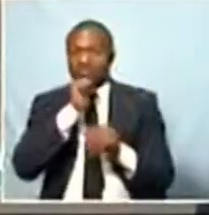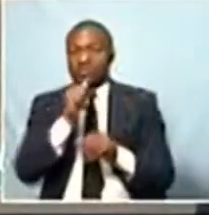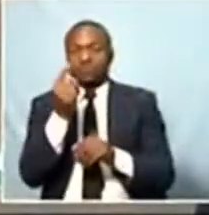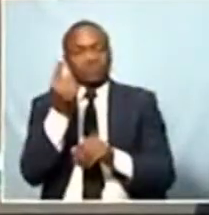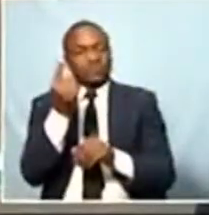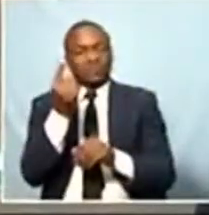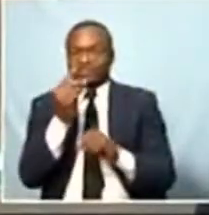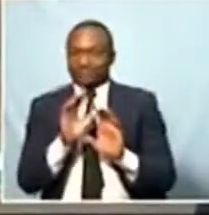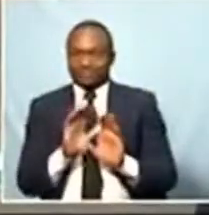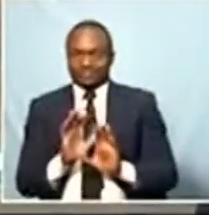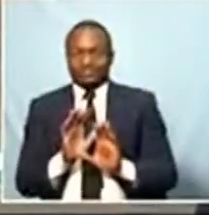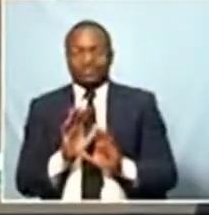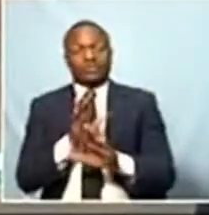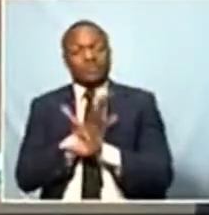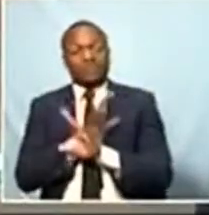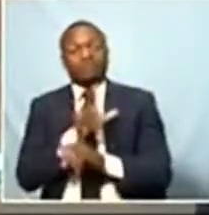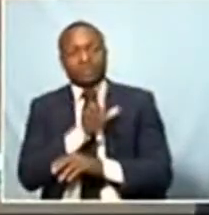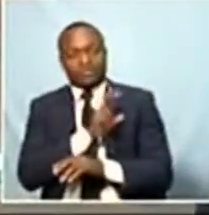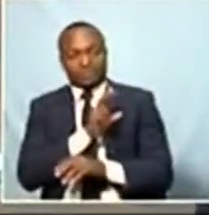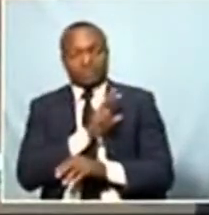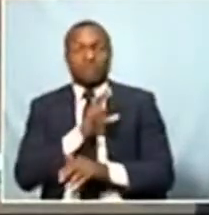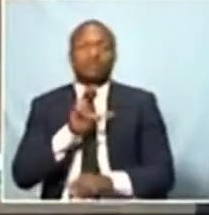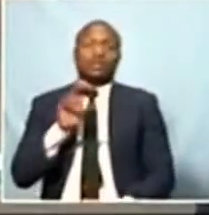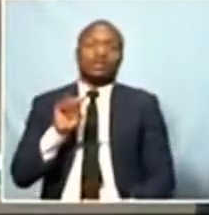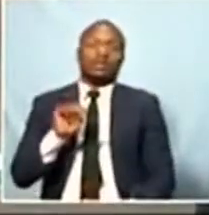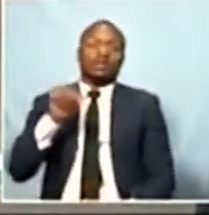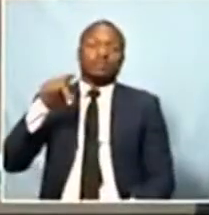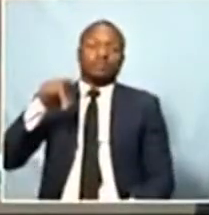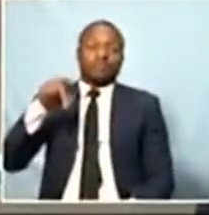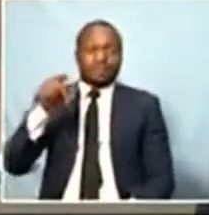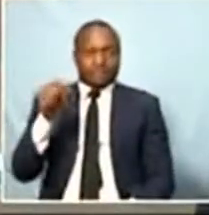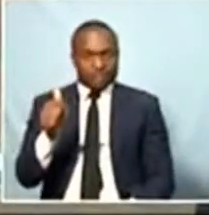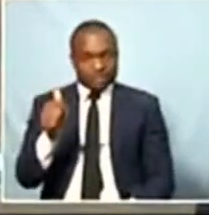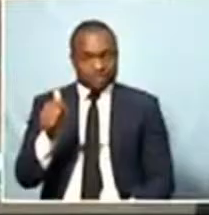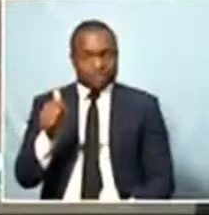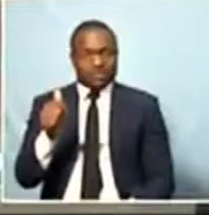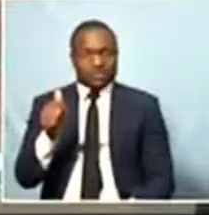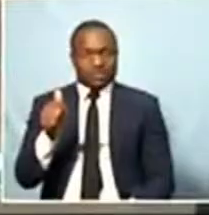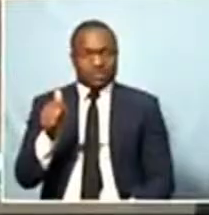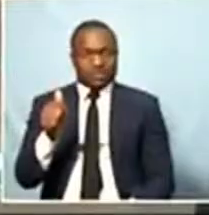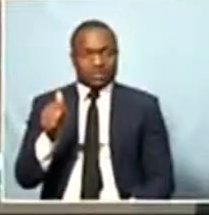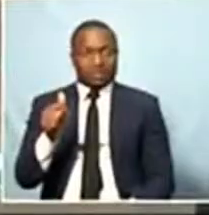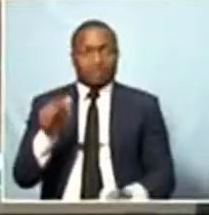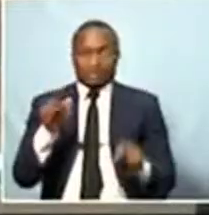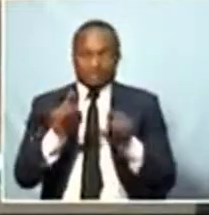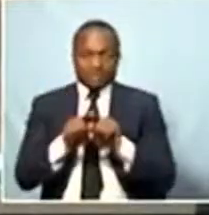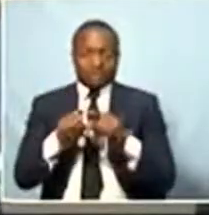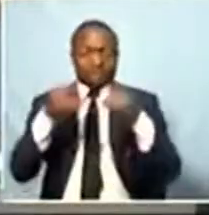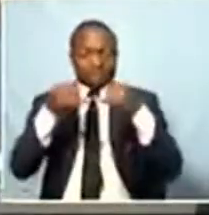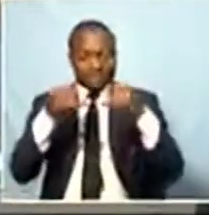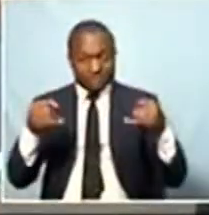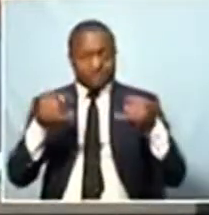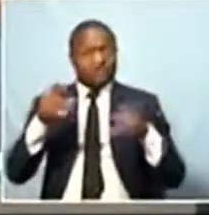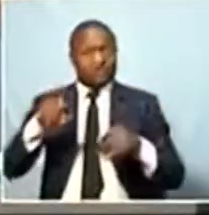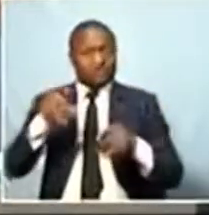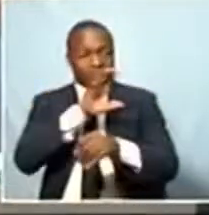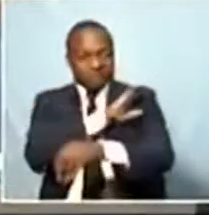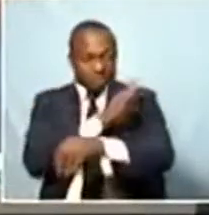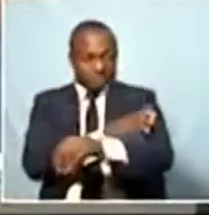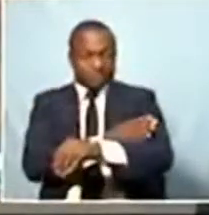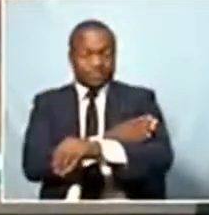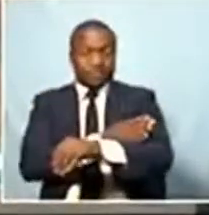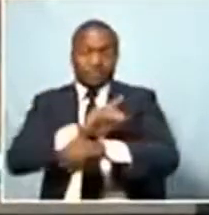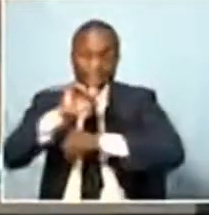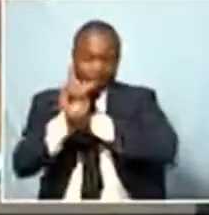made recommendations to Zambia Police, to NPA, and further in that same line, do we need the power to